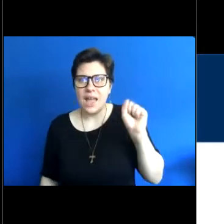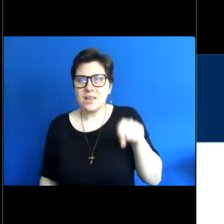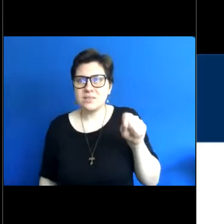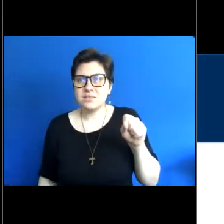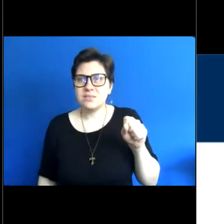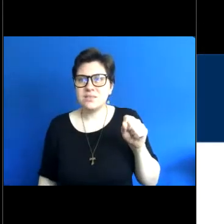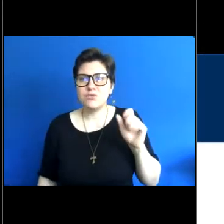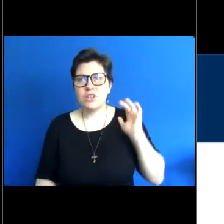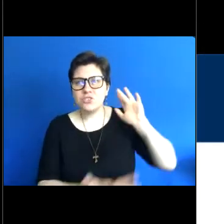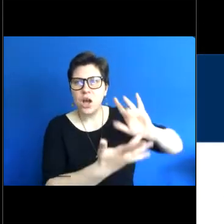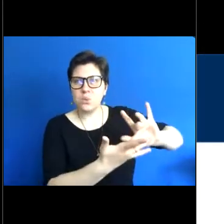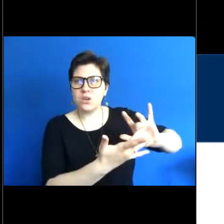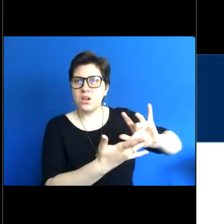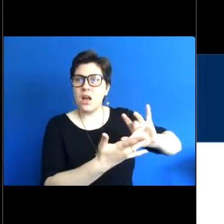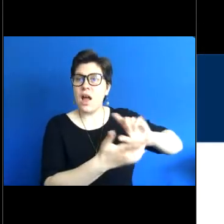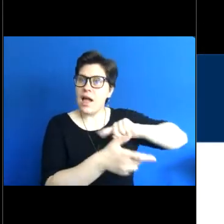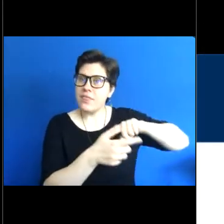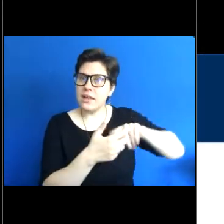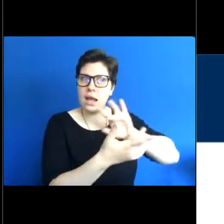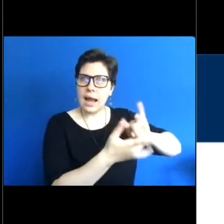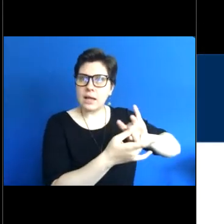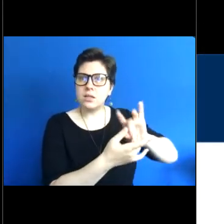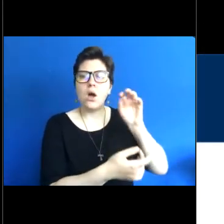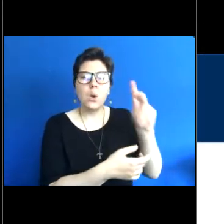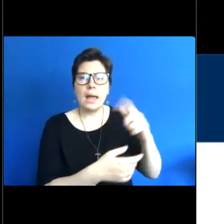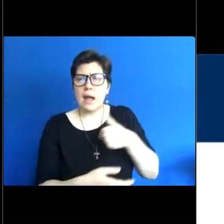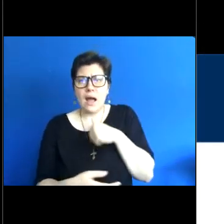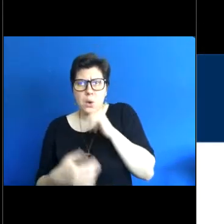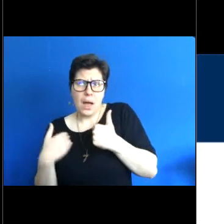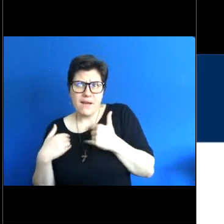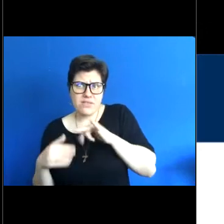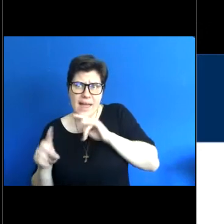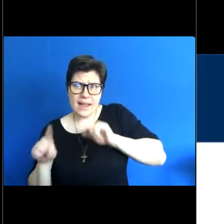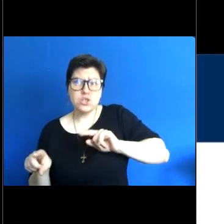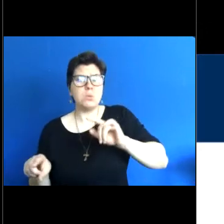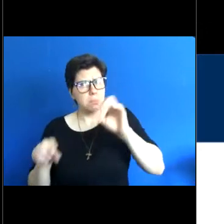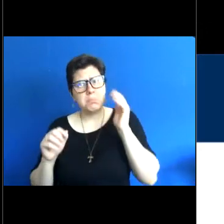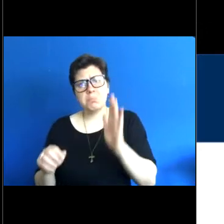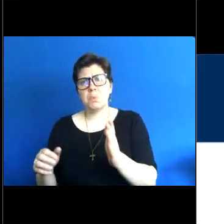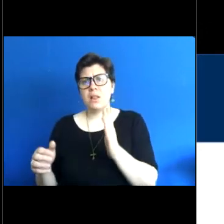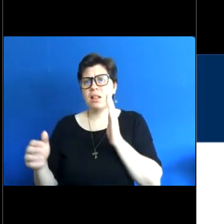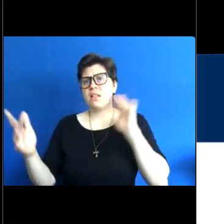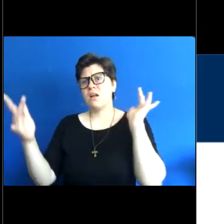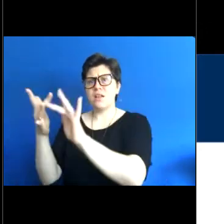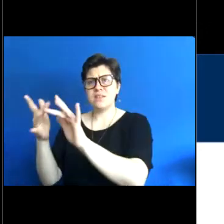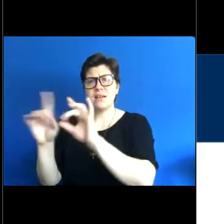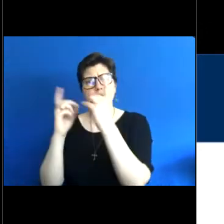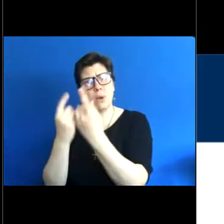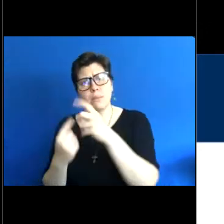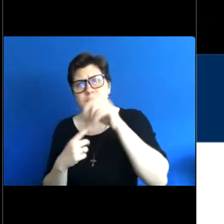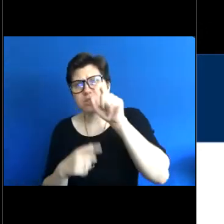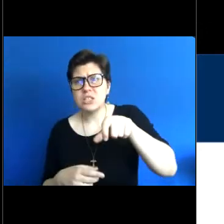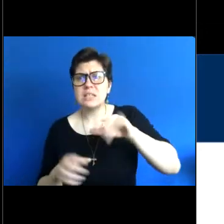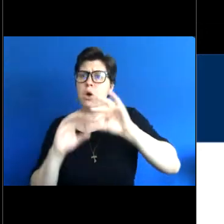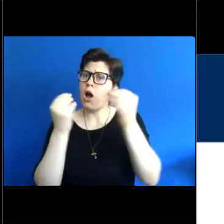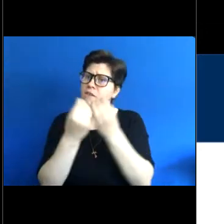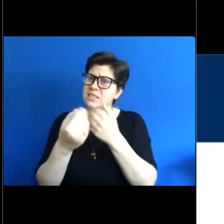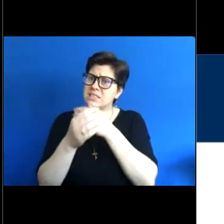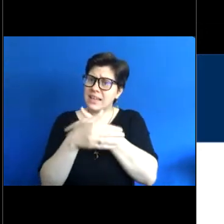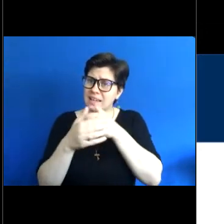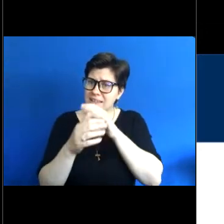then connect, to say, if I don't have the answers, let's contact the Department for Special Needs, let's contact the Office for Catechesis, and let's